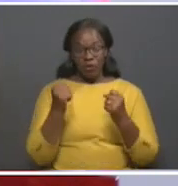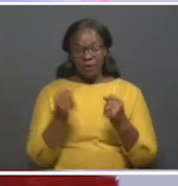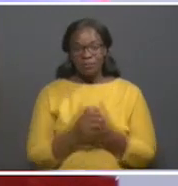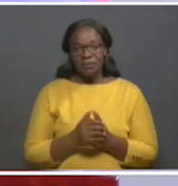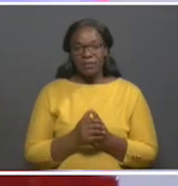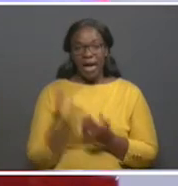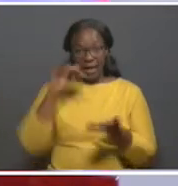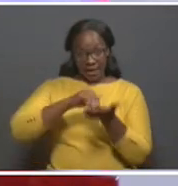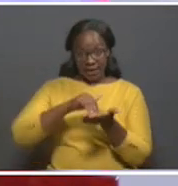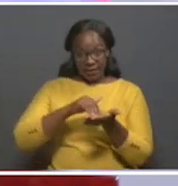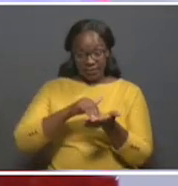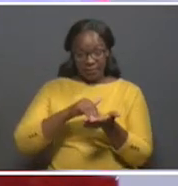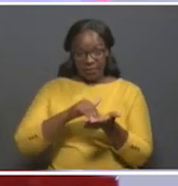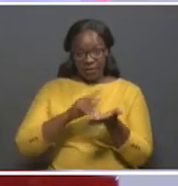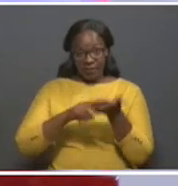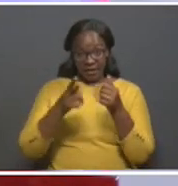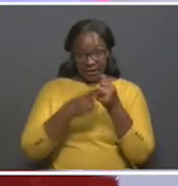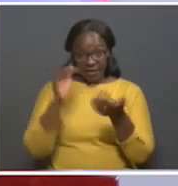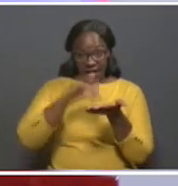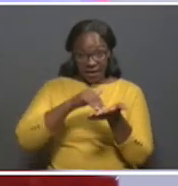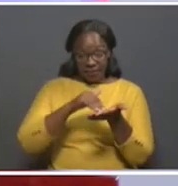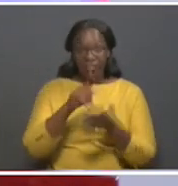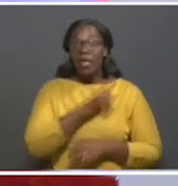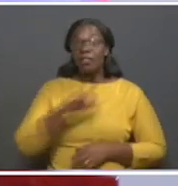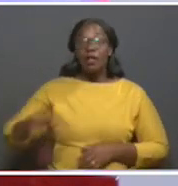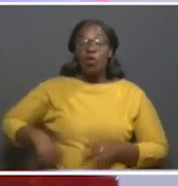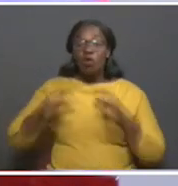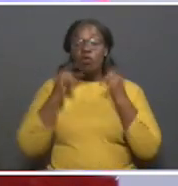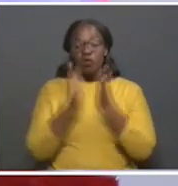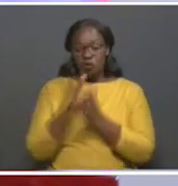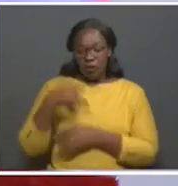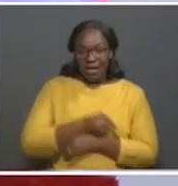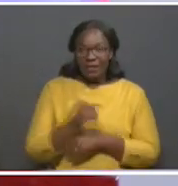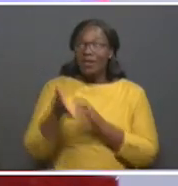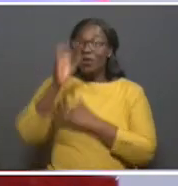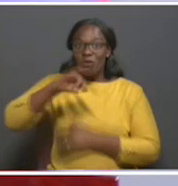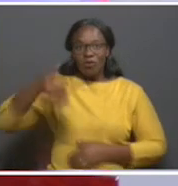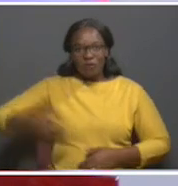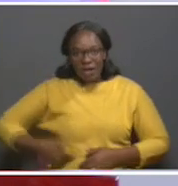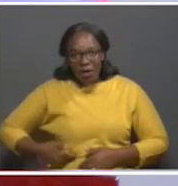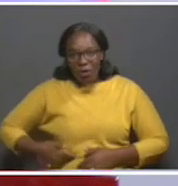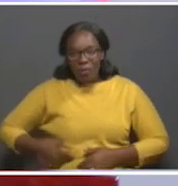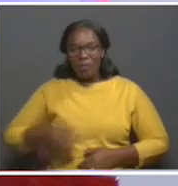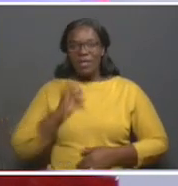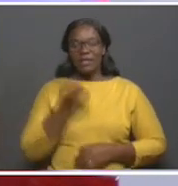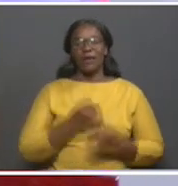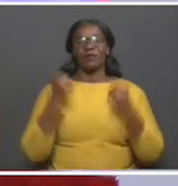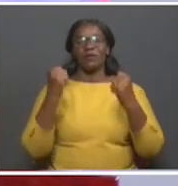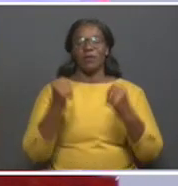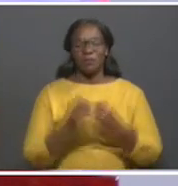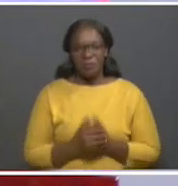time. The Lord of hosts is with us. The God of Jacob is our